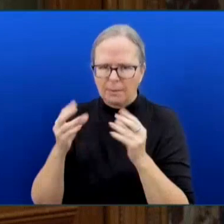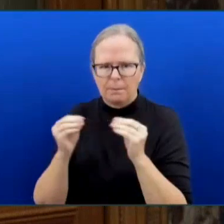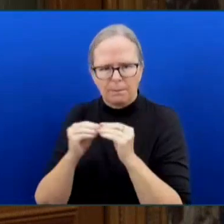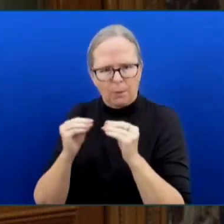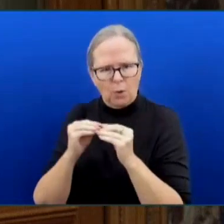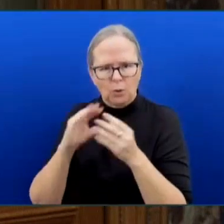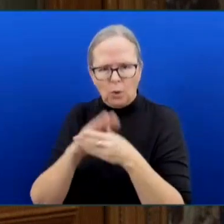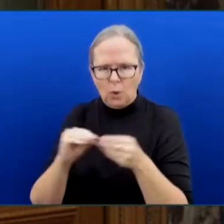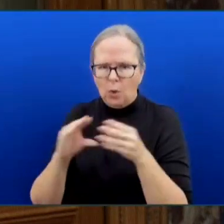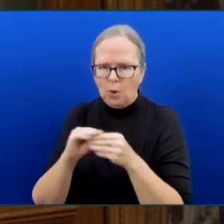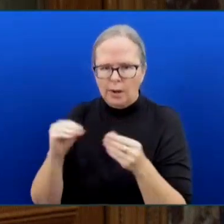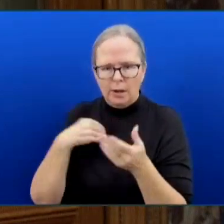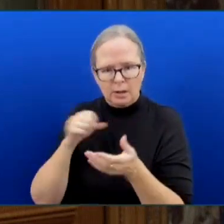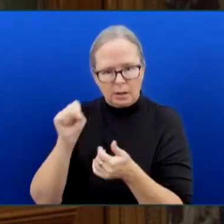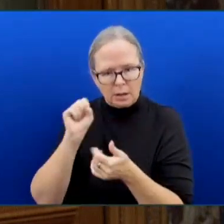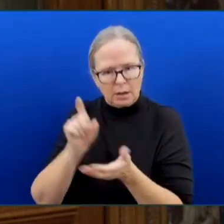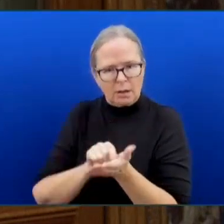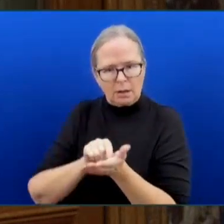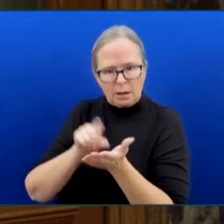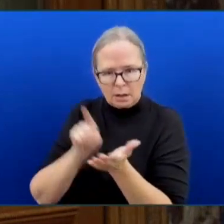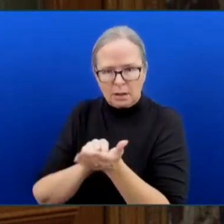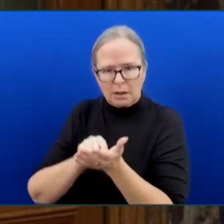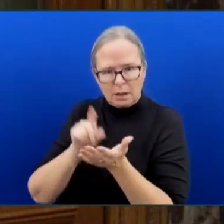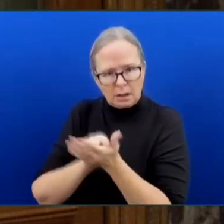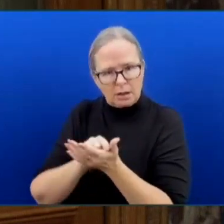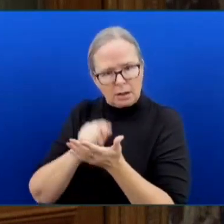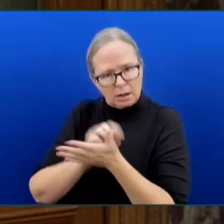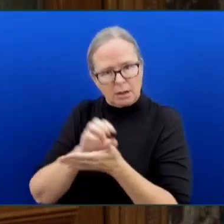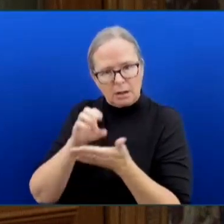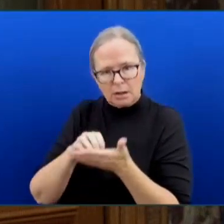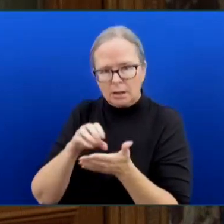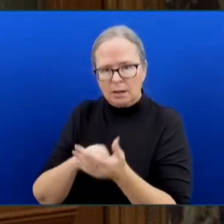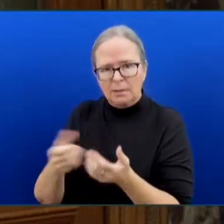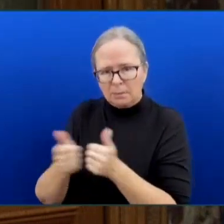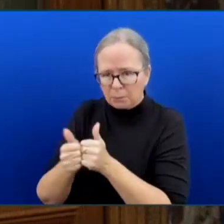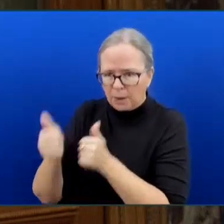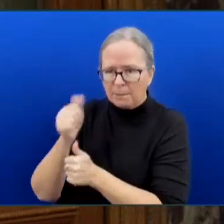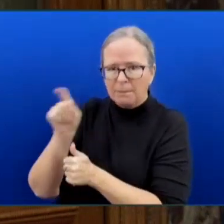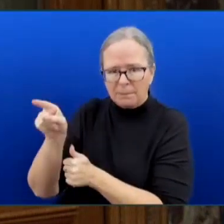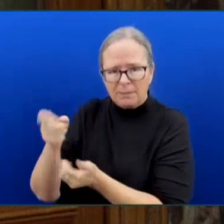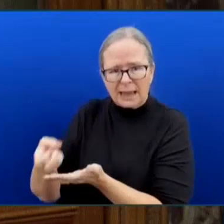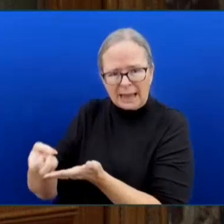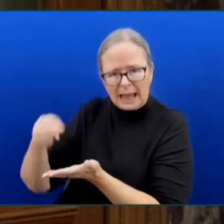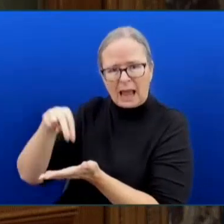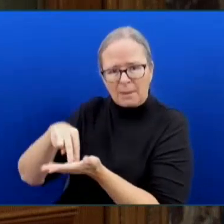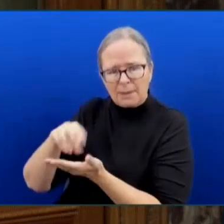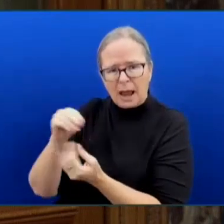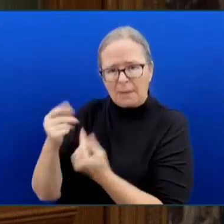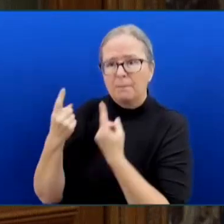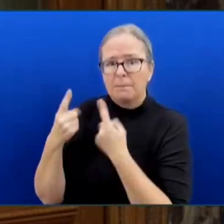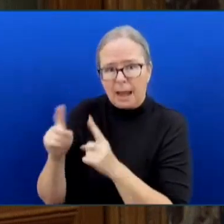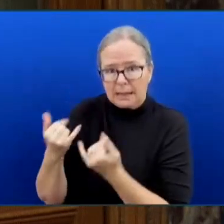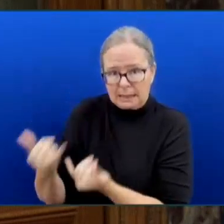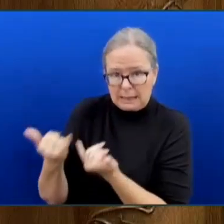finally stand up, as he's been doing all morning, and seriously take action for a serious problem?